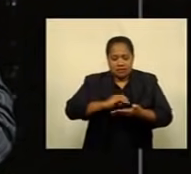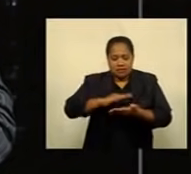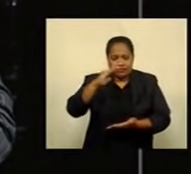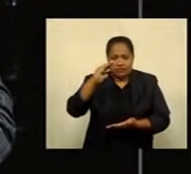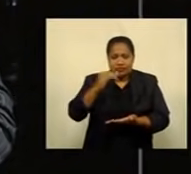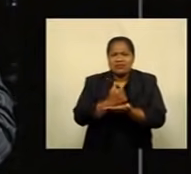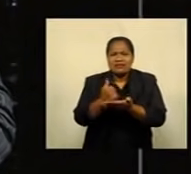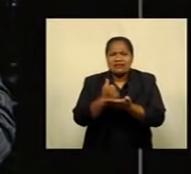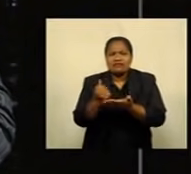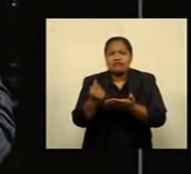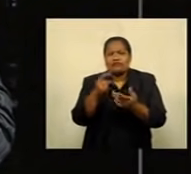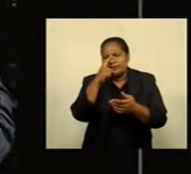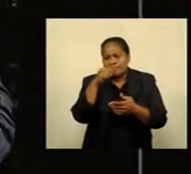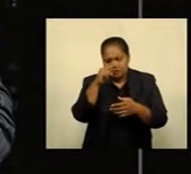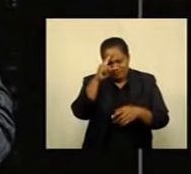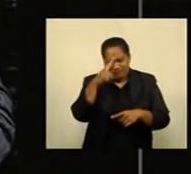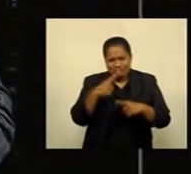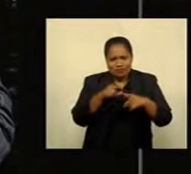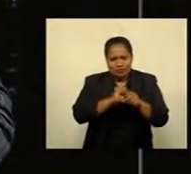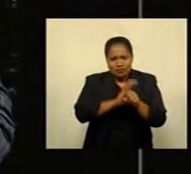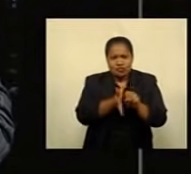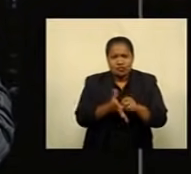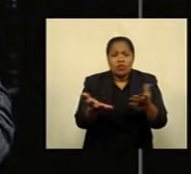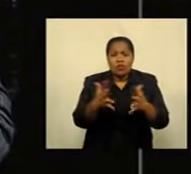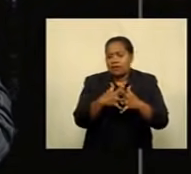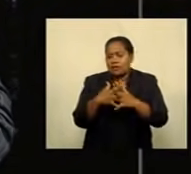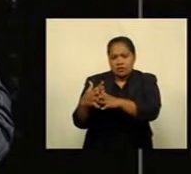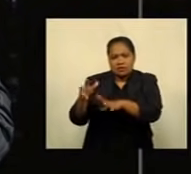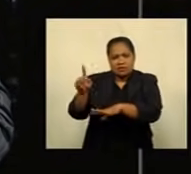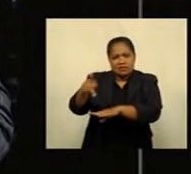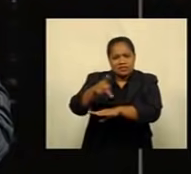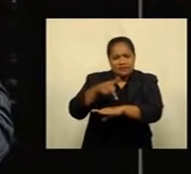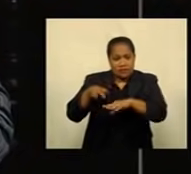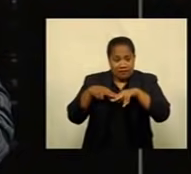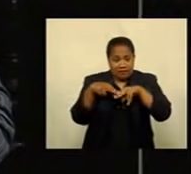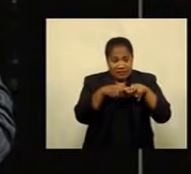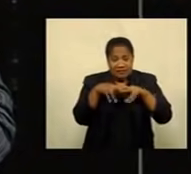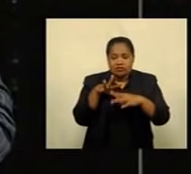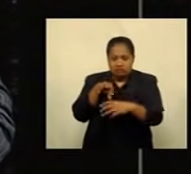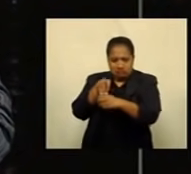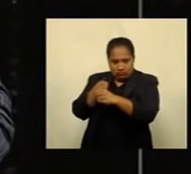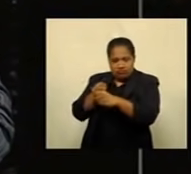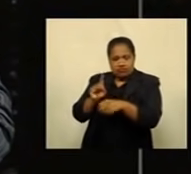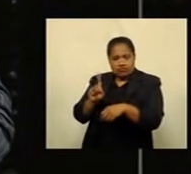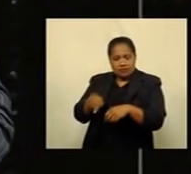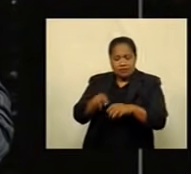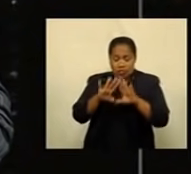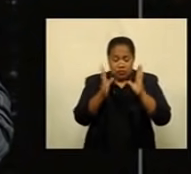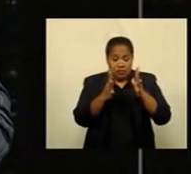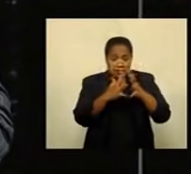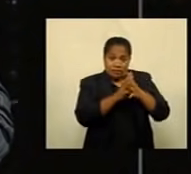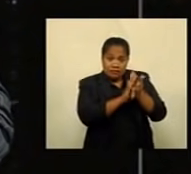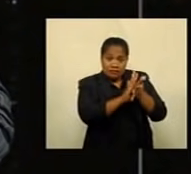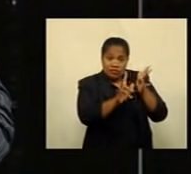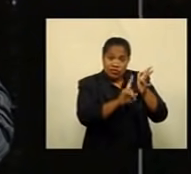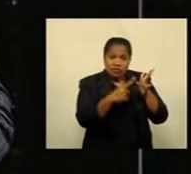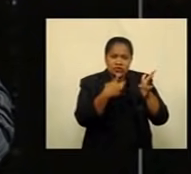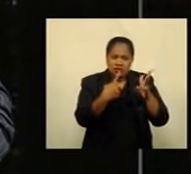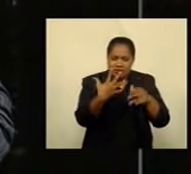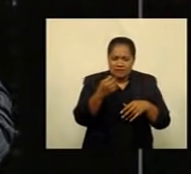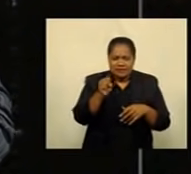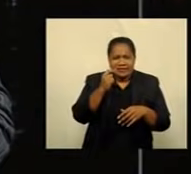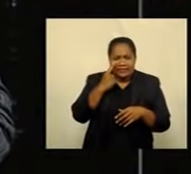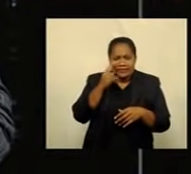in the number of COVID-19 cases in the Western Pacific, and Fiji is a part of it. The World Health Organization says they've seen a